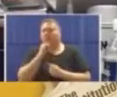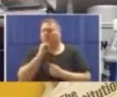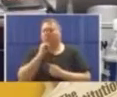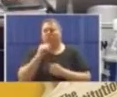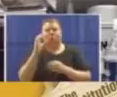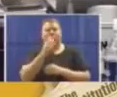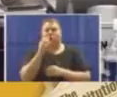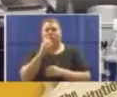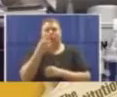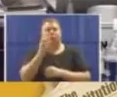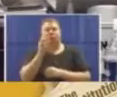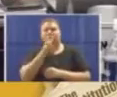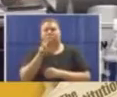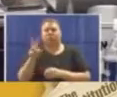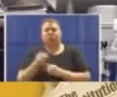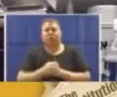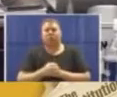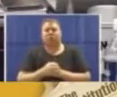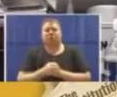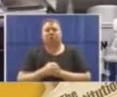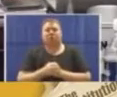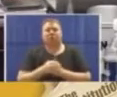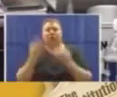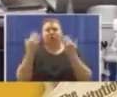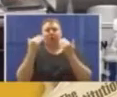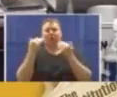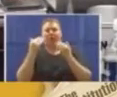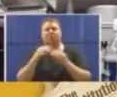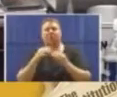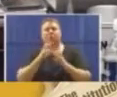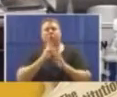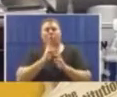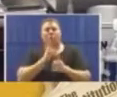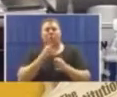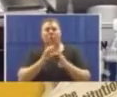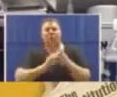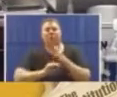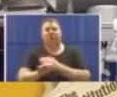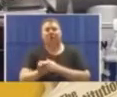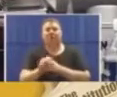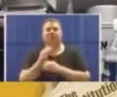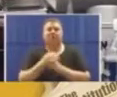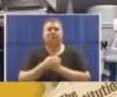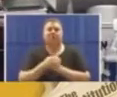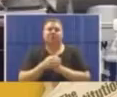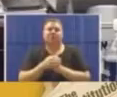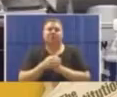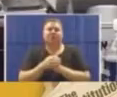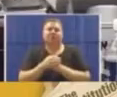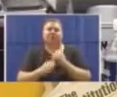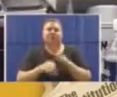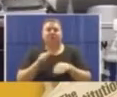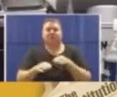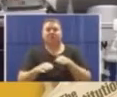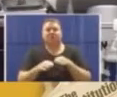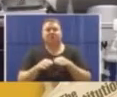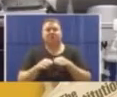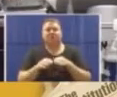2022. South Africa is expected to submit a report to FATF on steps taken soon after the end of